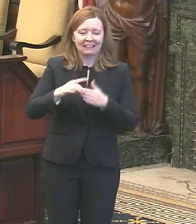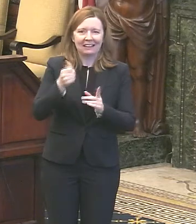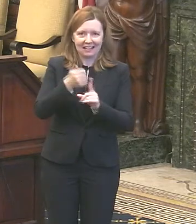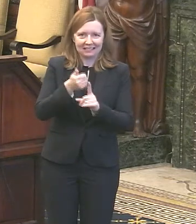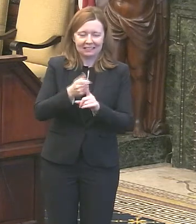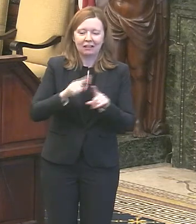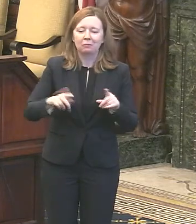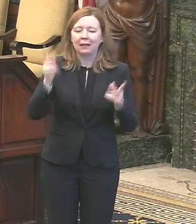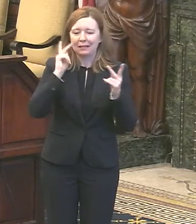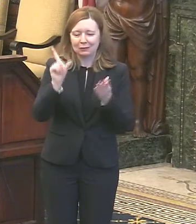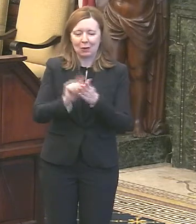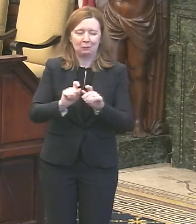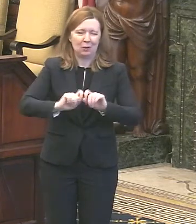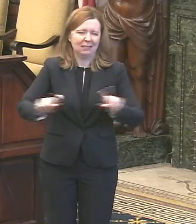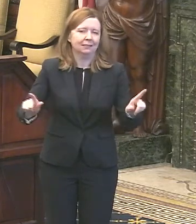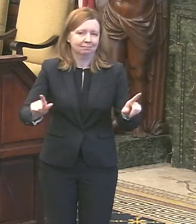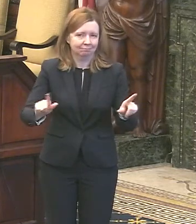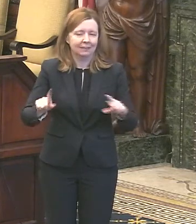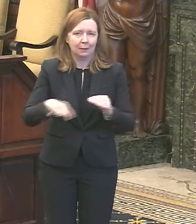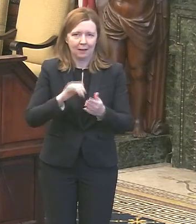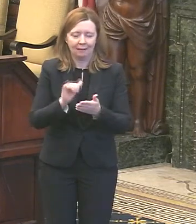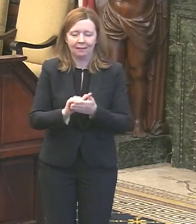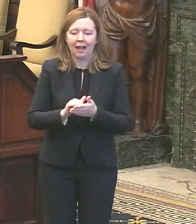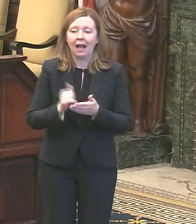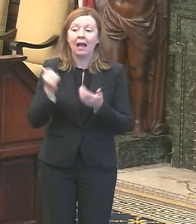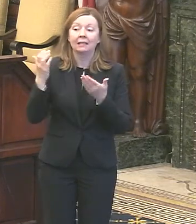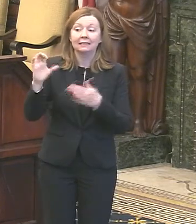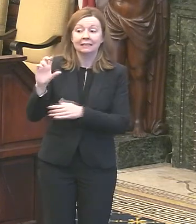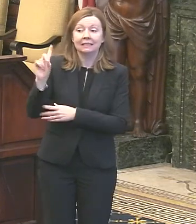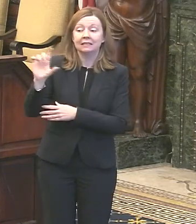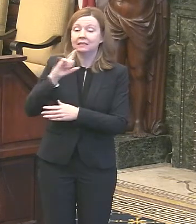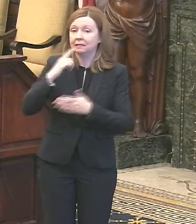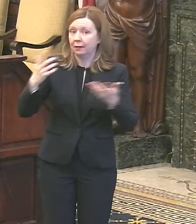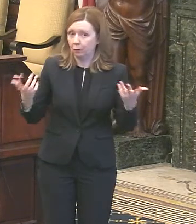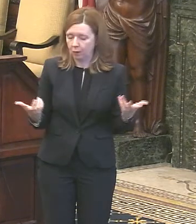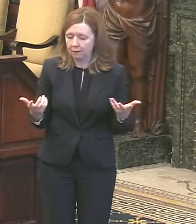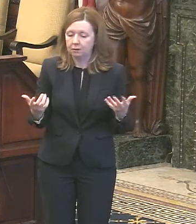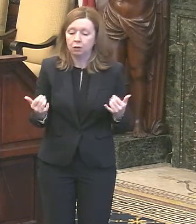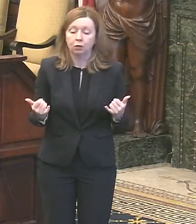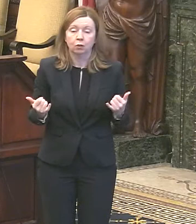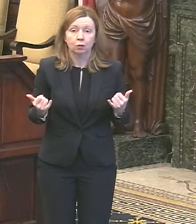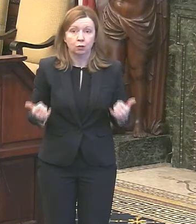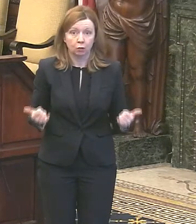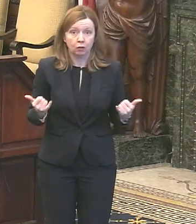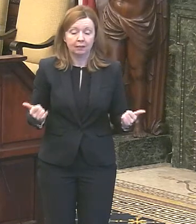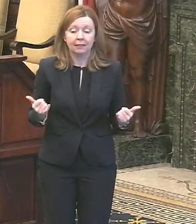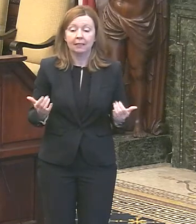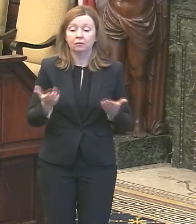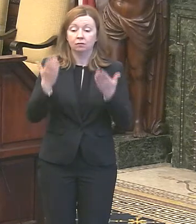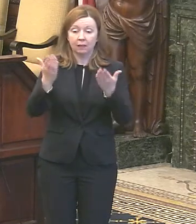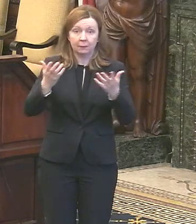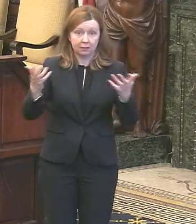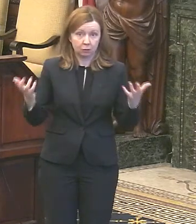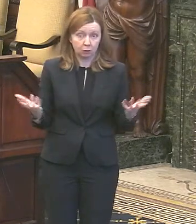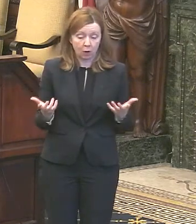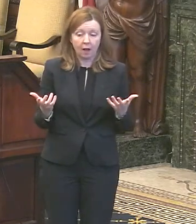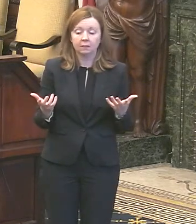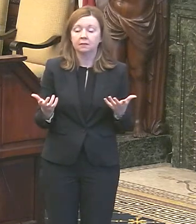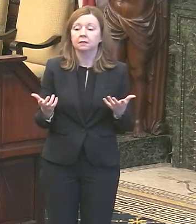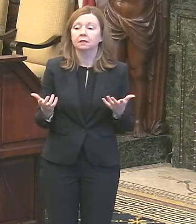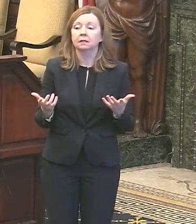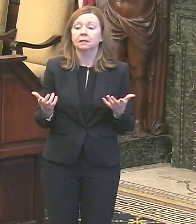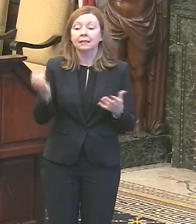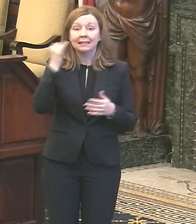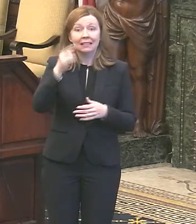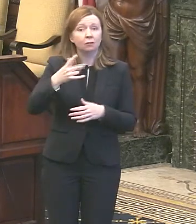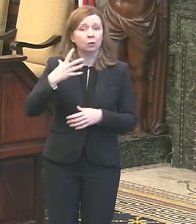but I did see a press report on it. And what they are saying is currently, and our recommendations as well as theirs has been,